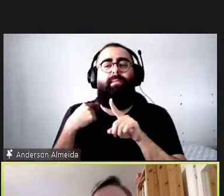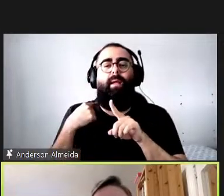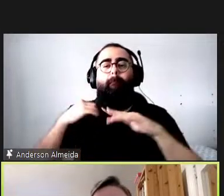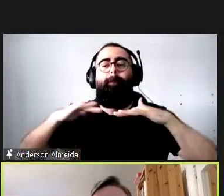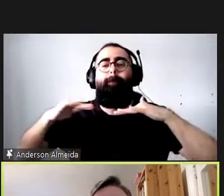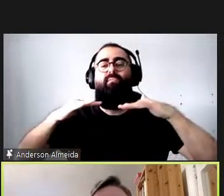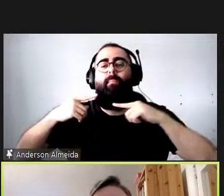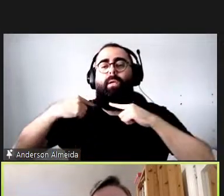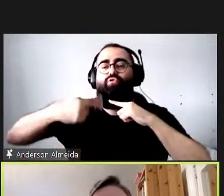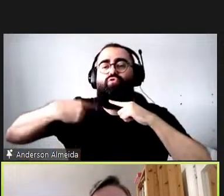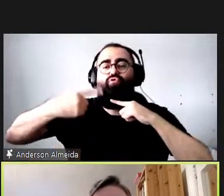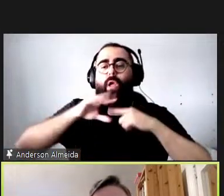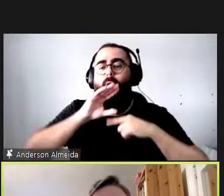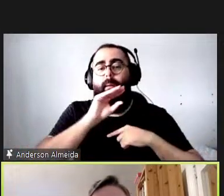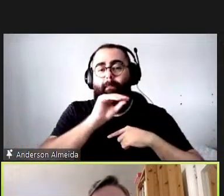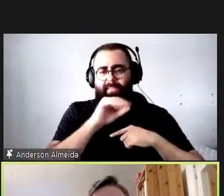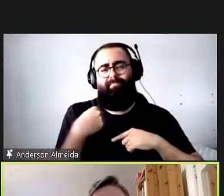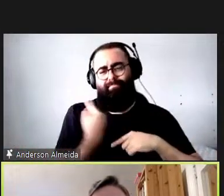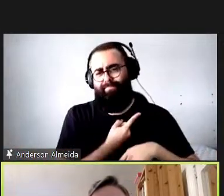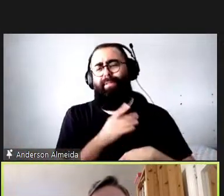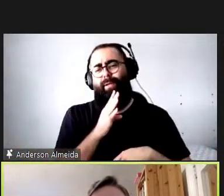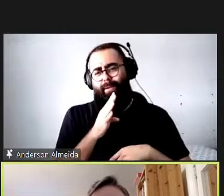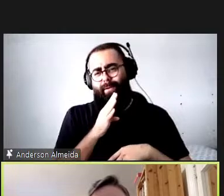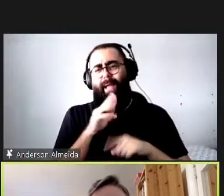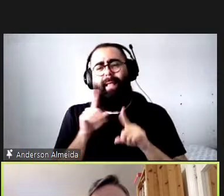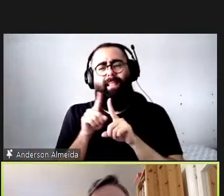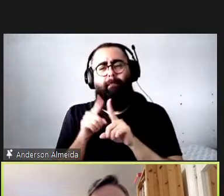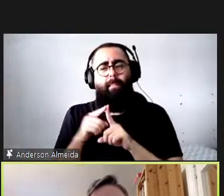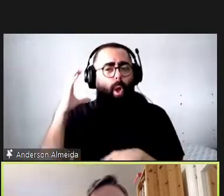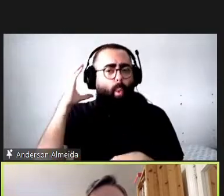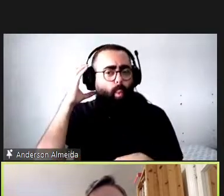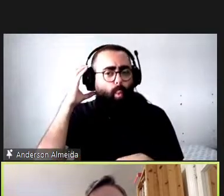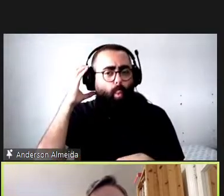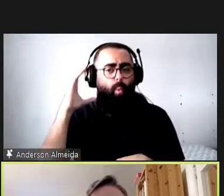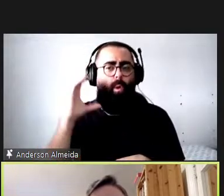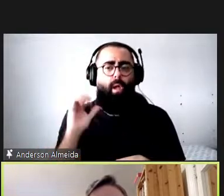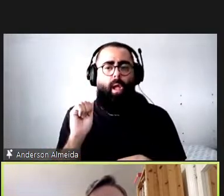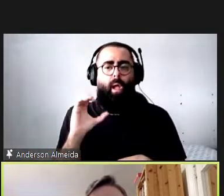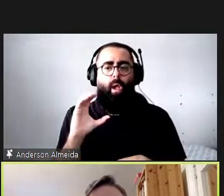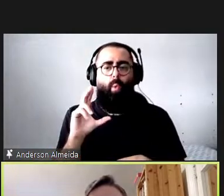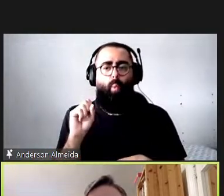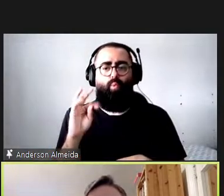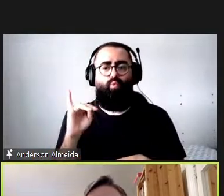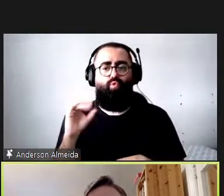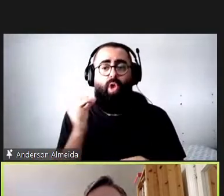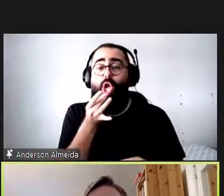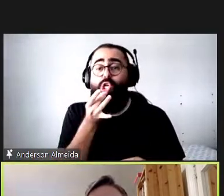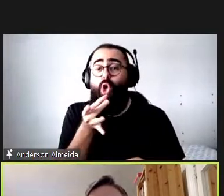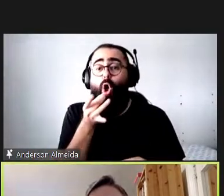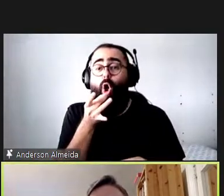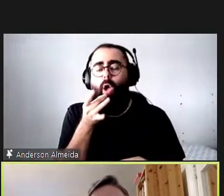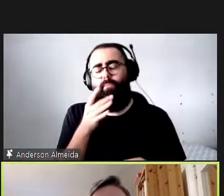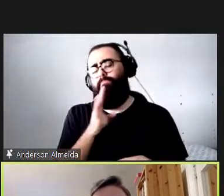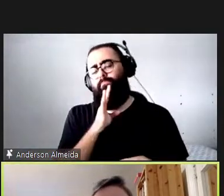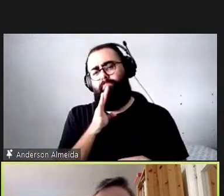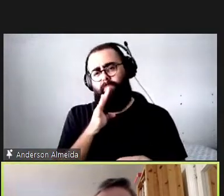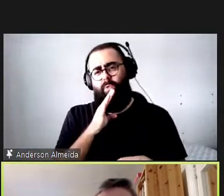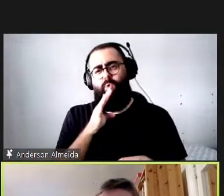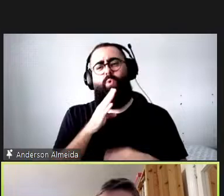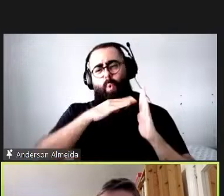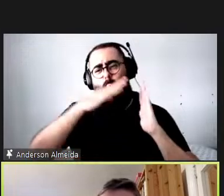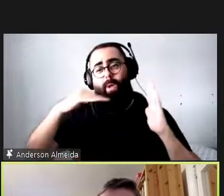the relationship between acoustics and articulation. But we really don't know